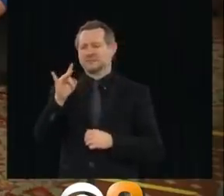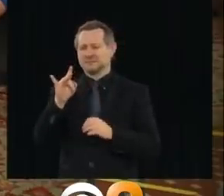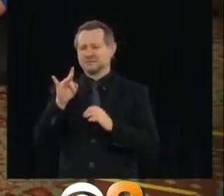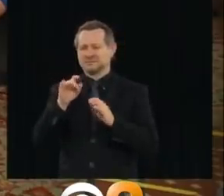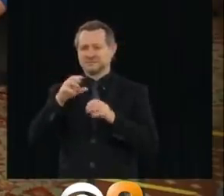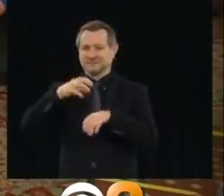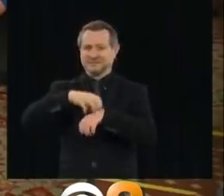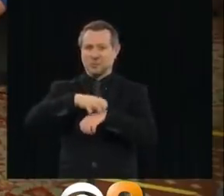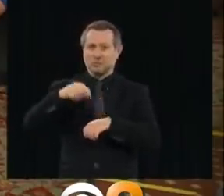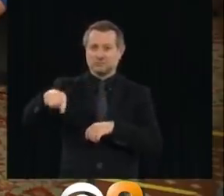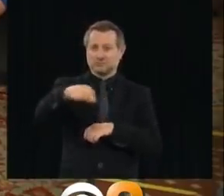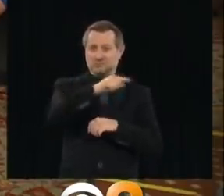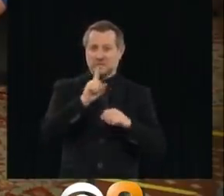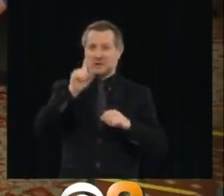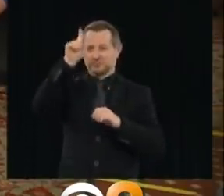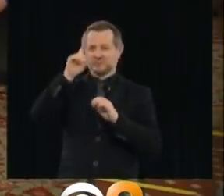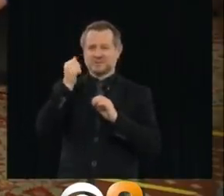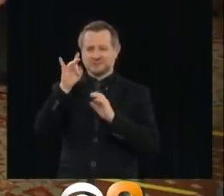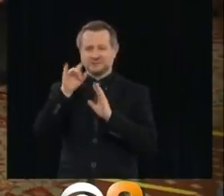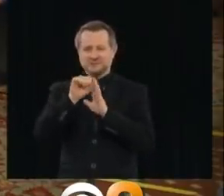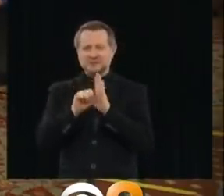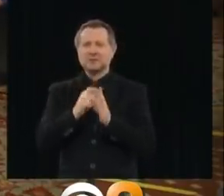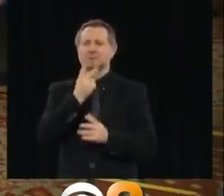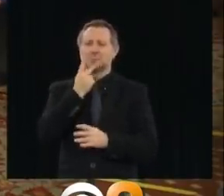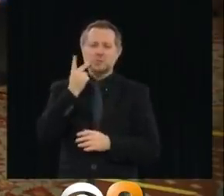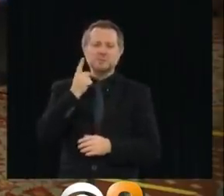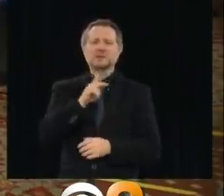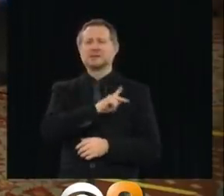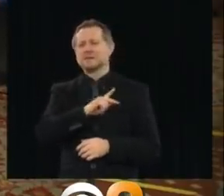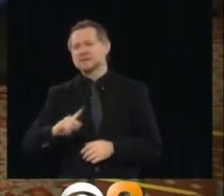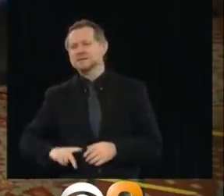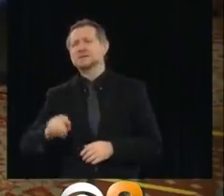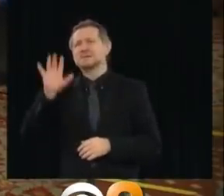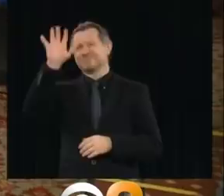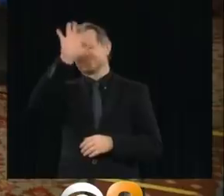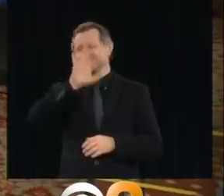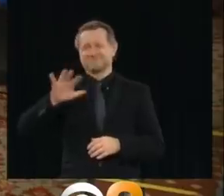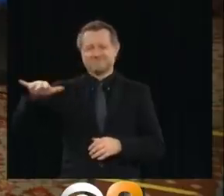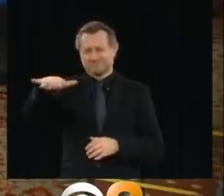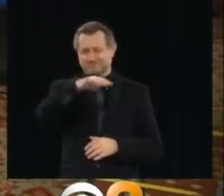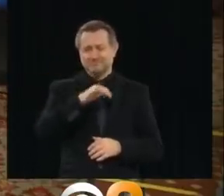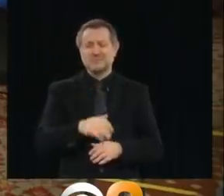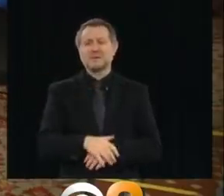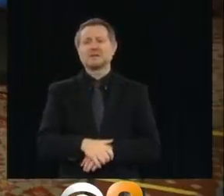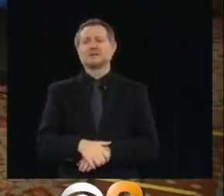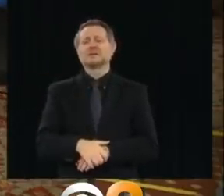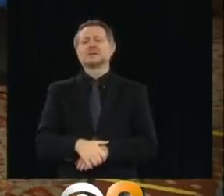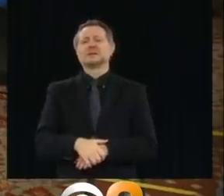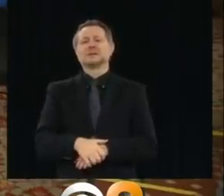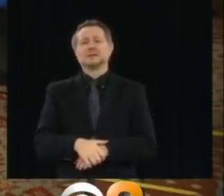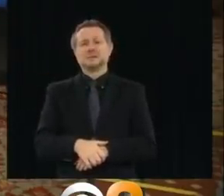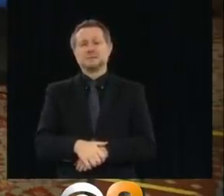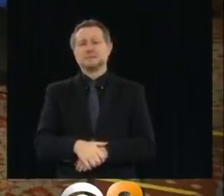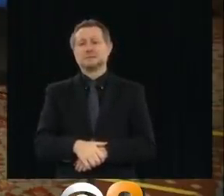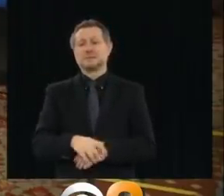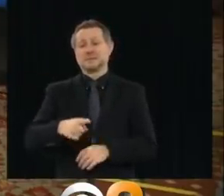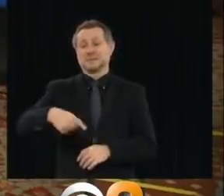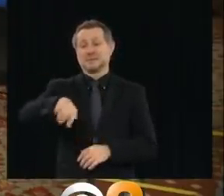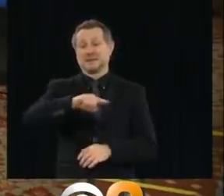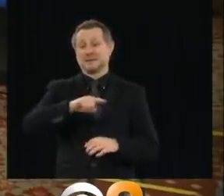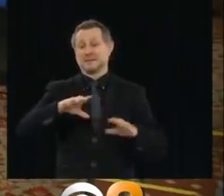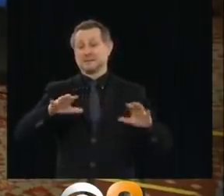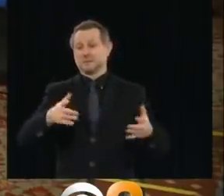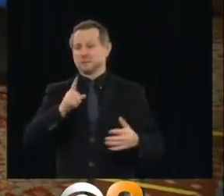the Poughkeepsie, Kingston, Monticello border north. And they're really feeling the